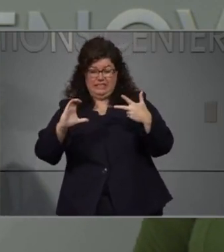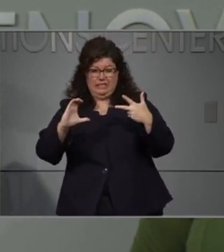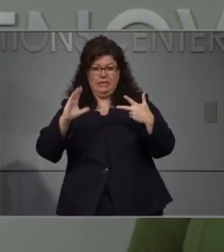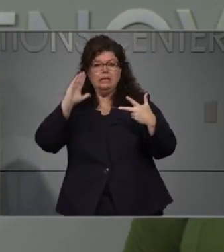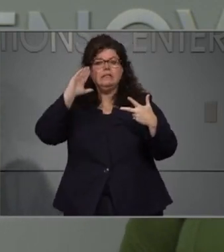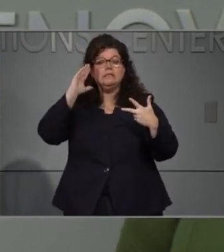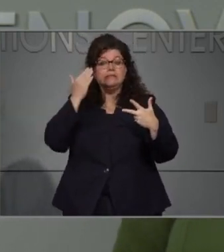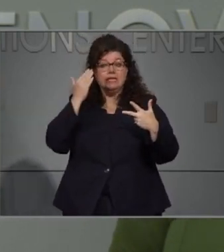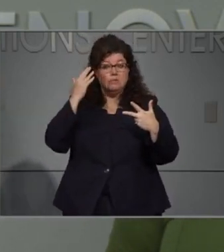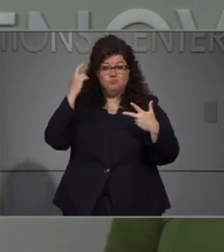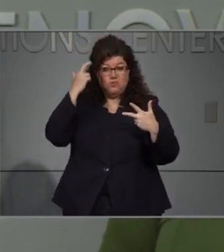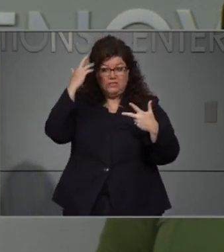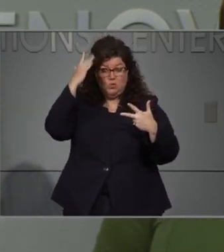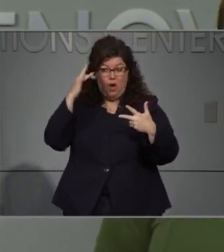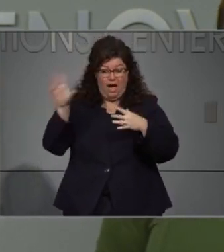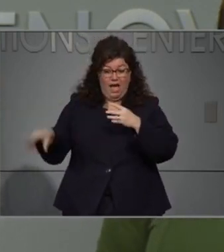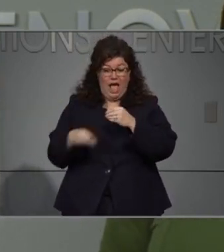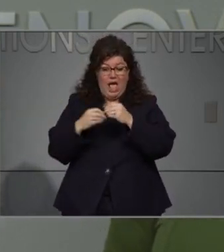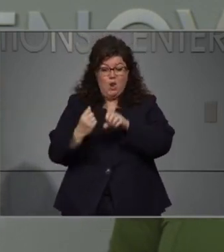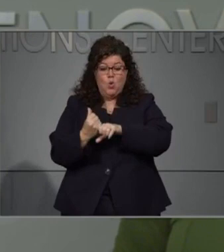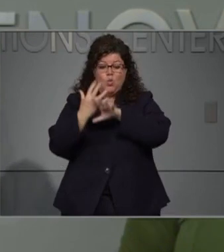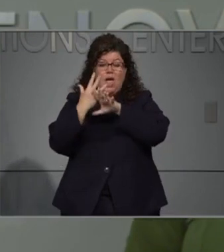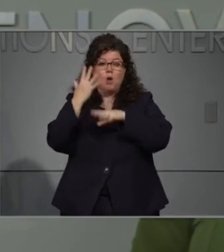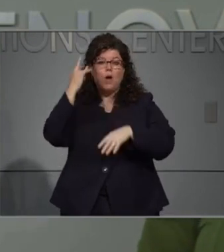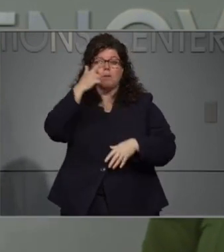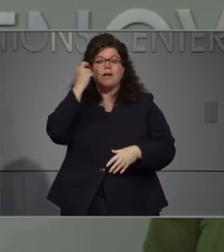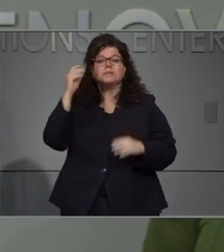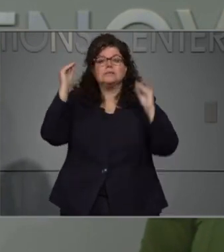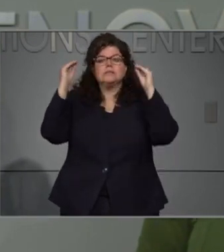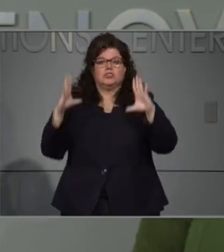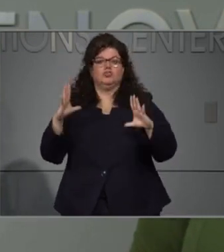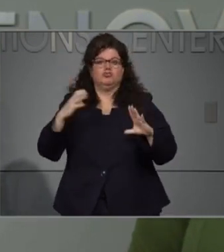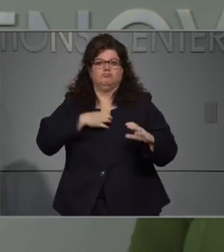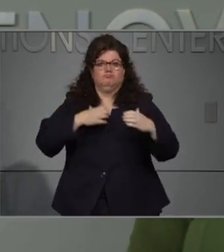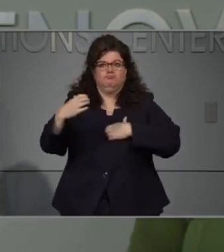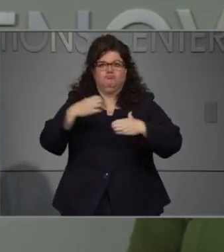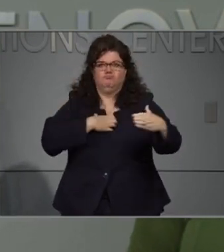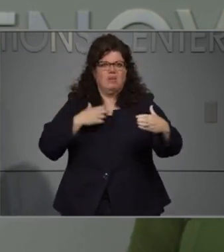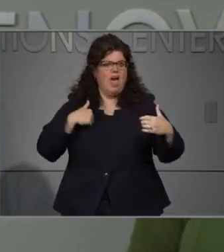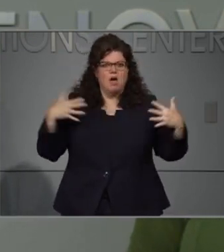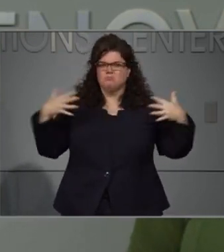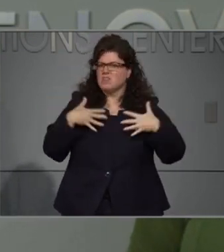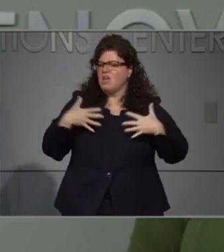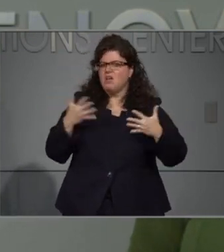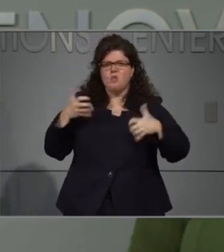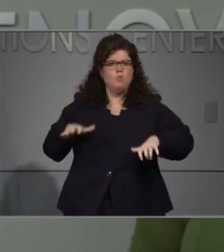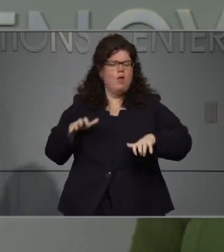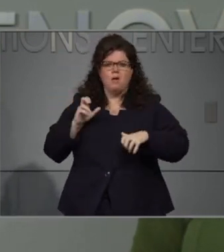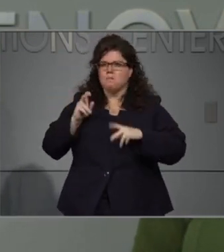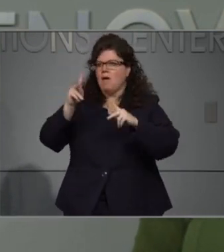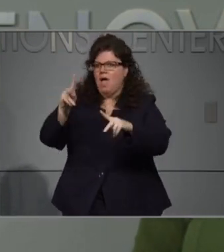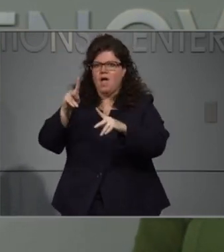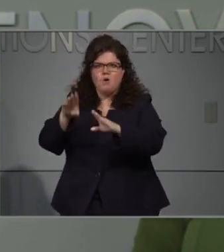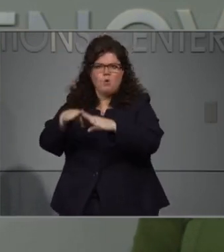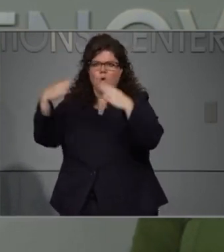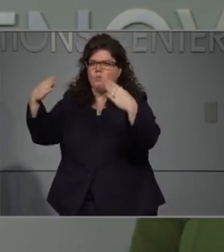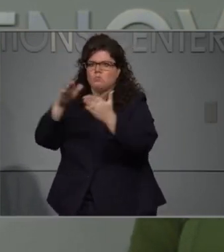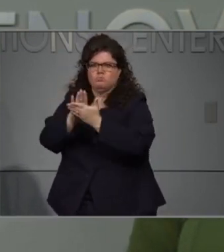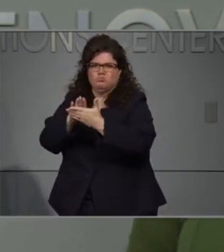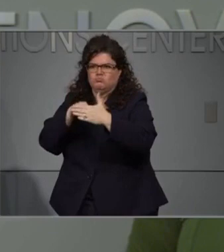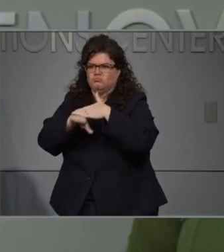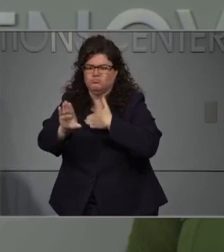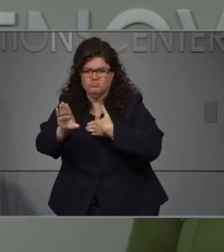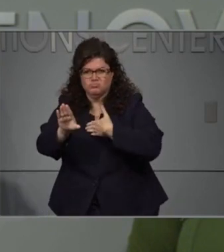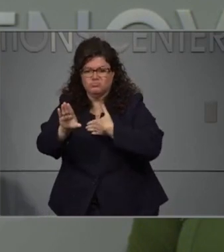teachers, many of whom fear return to campuses. Are you confident that school systems will have